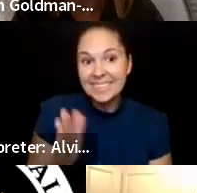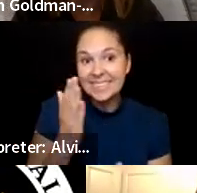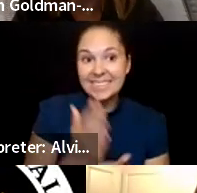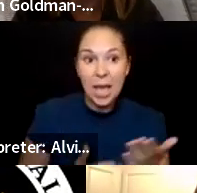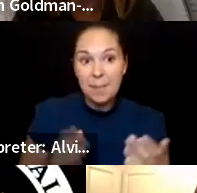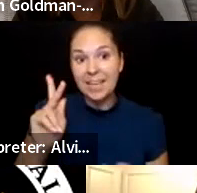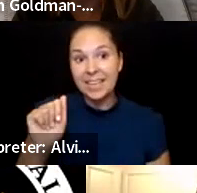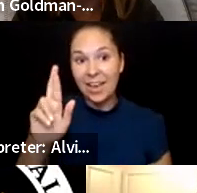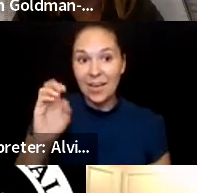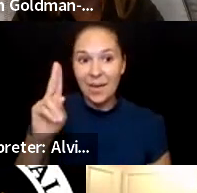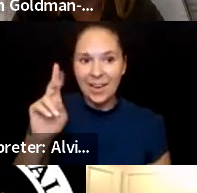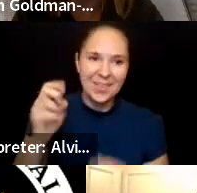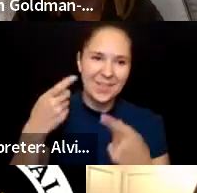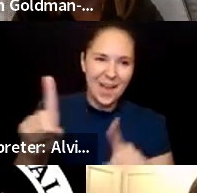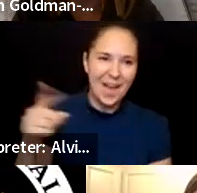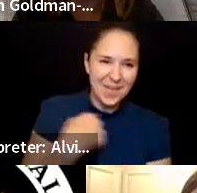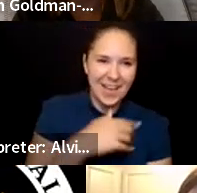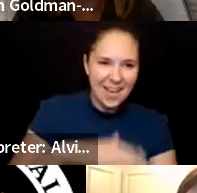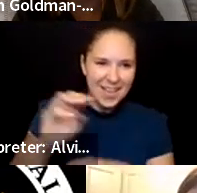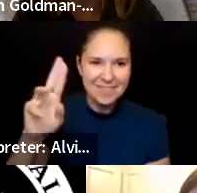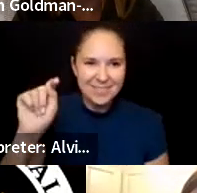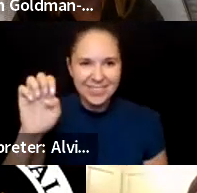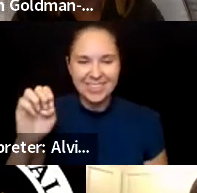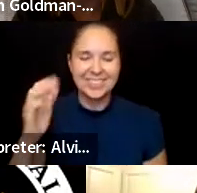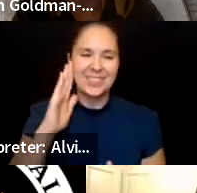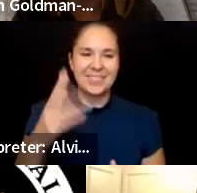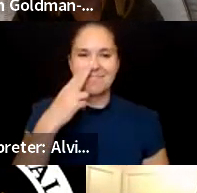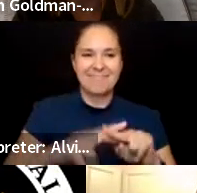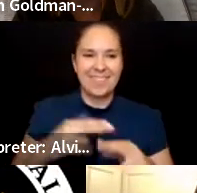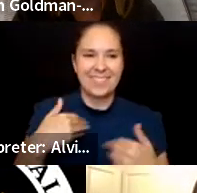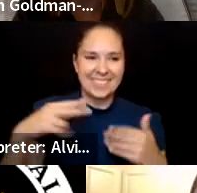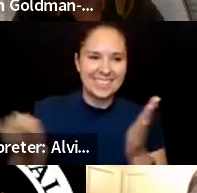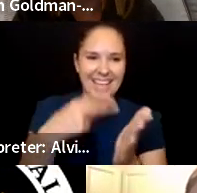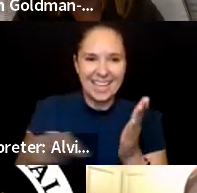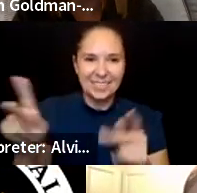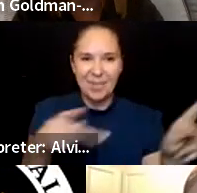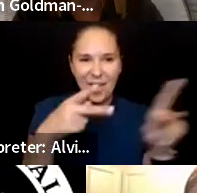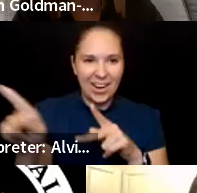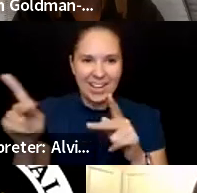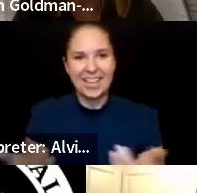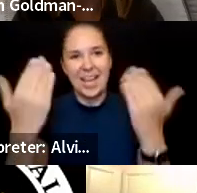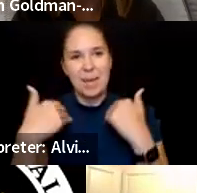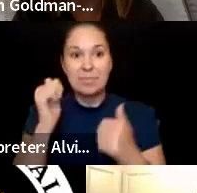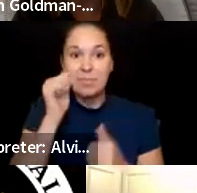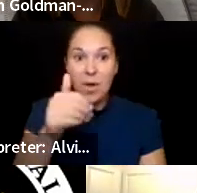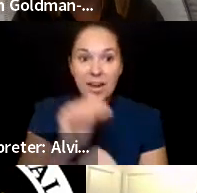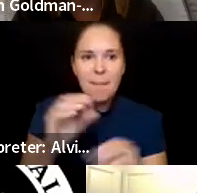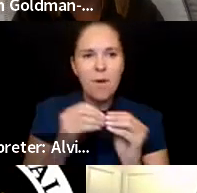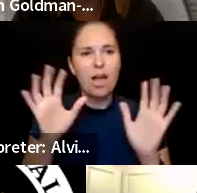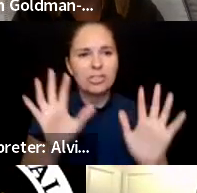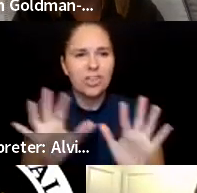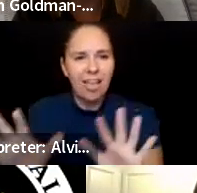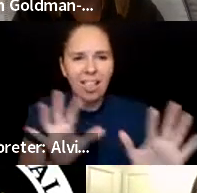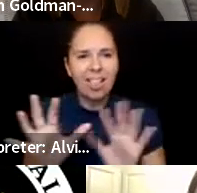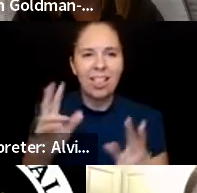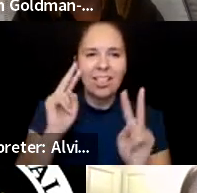mute. It'll be a good time. We're gonna have a little dance party. So come hang out with us tomorrow night. It'll be a more chill night, but we look forward to